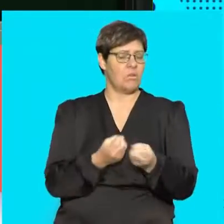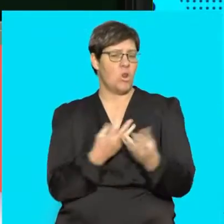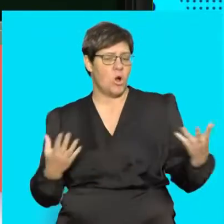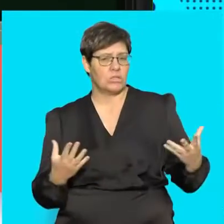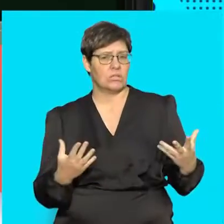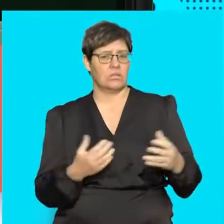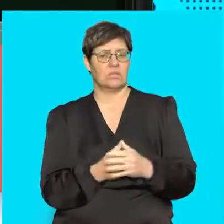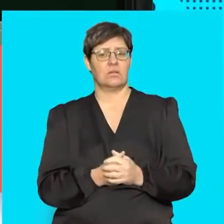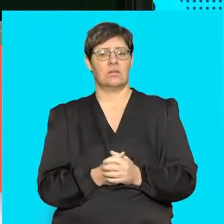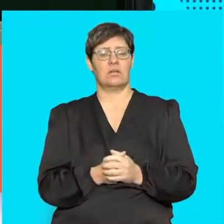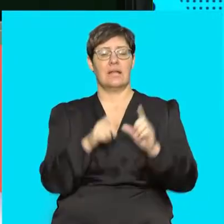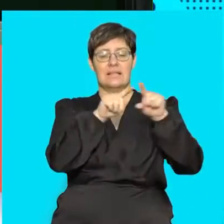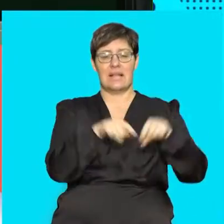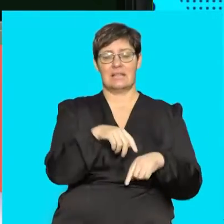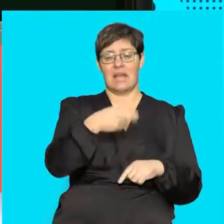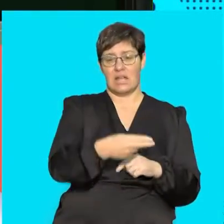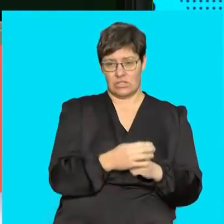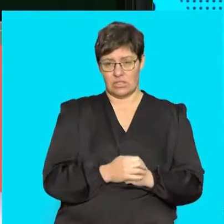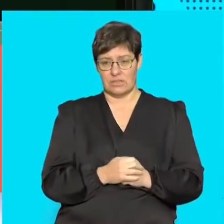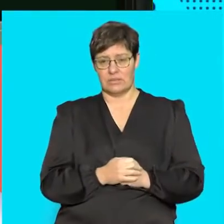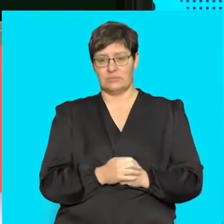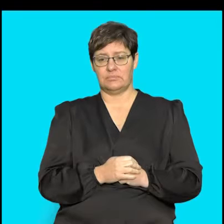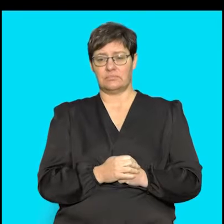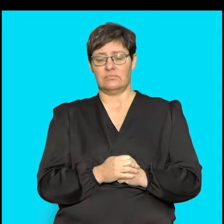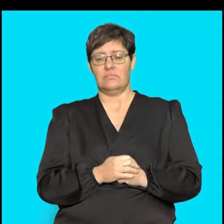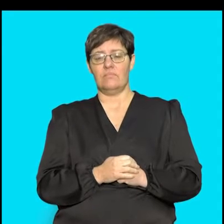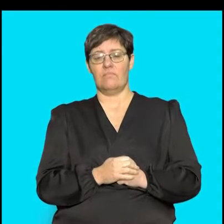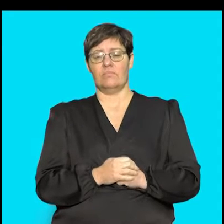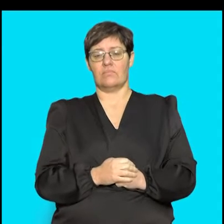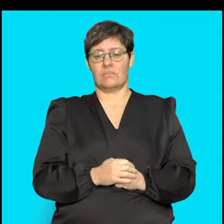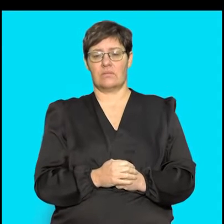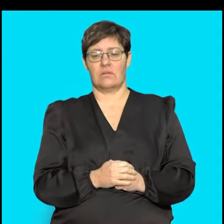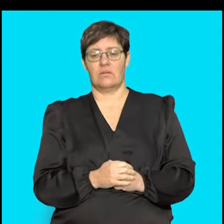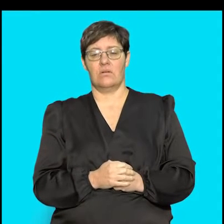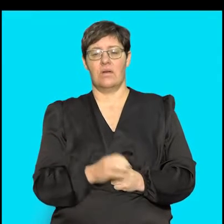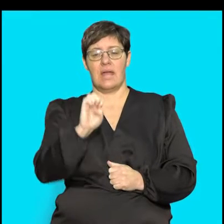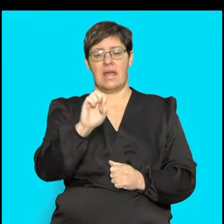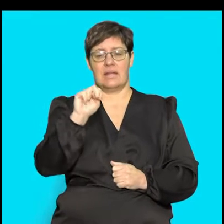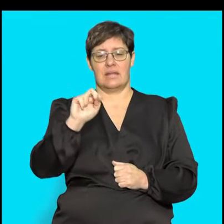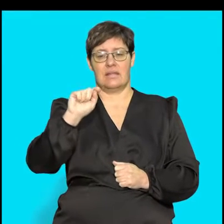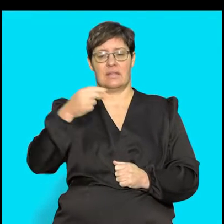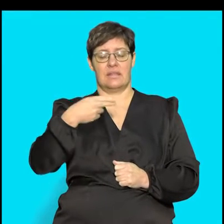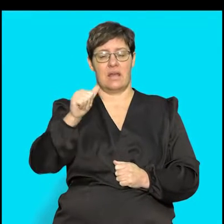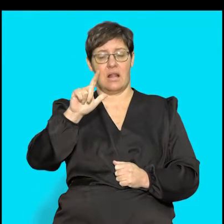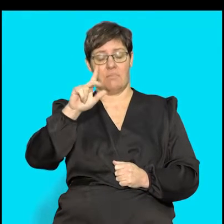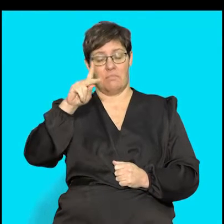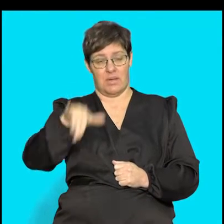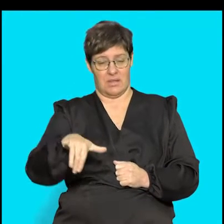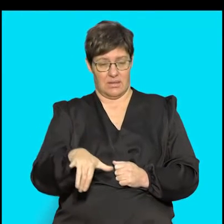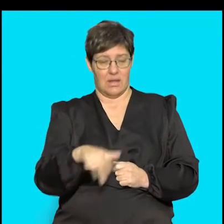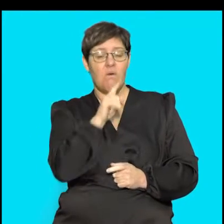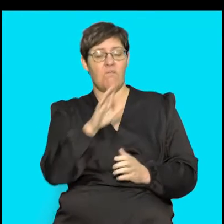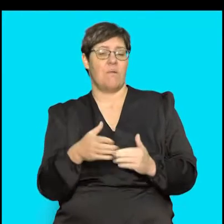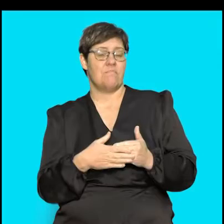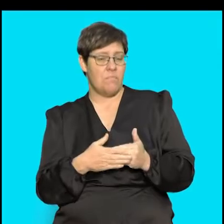talk a lot about our delta H, or our enthalpy, and we will also refer to this a lot as